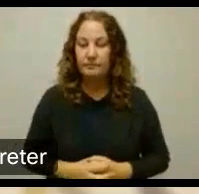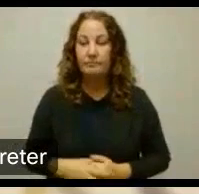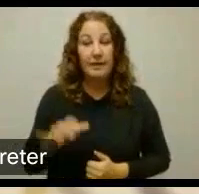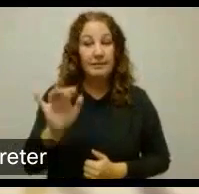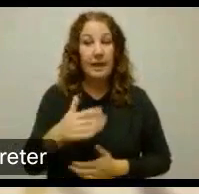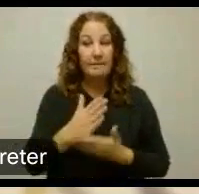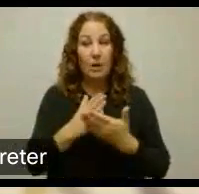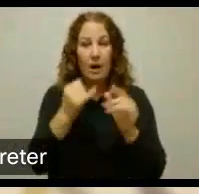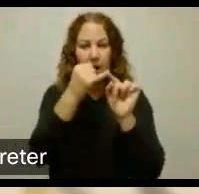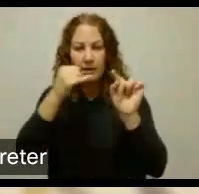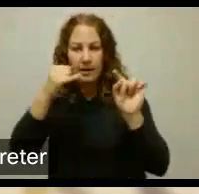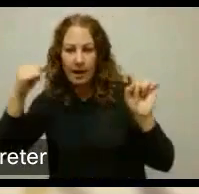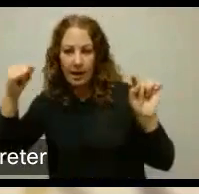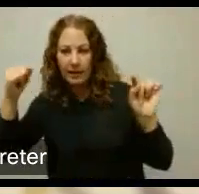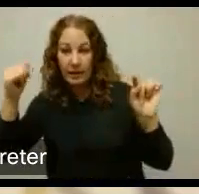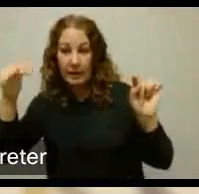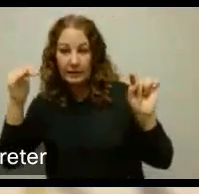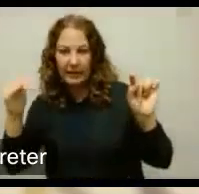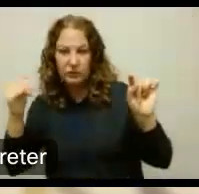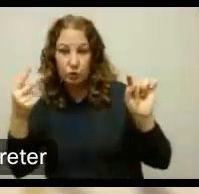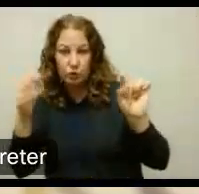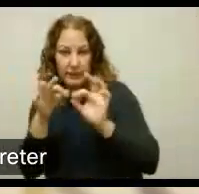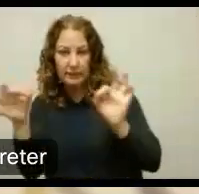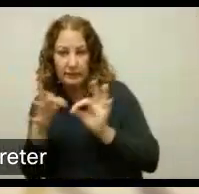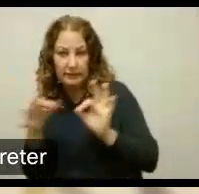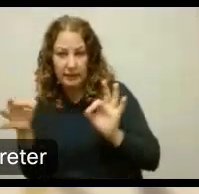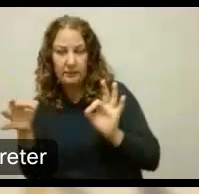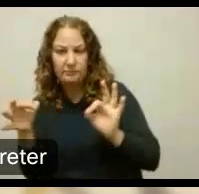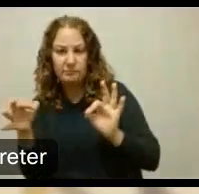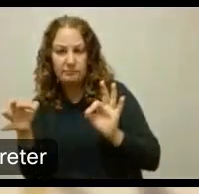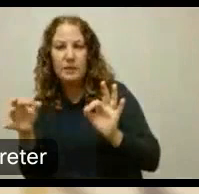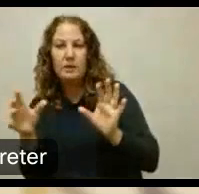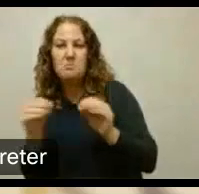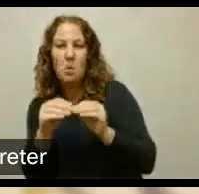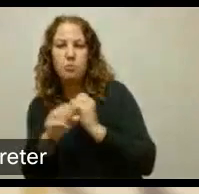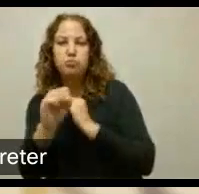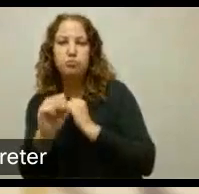That part is underlined, and then the next 2 sentences develop that even further.